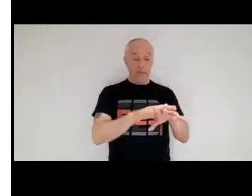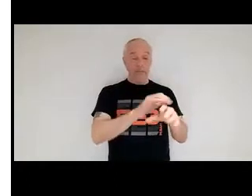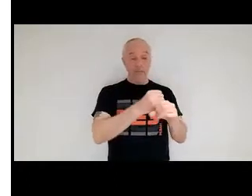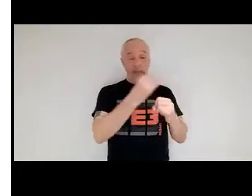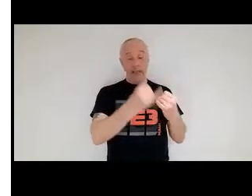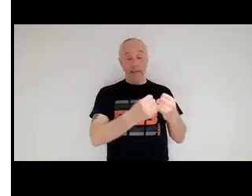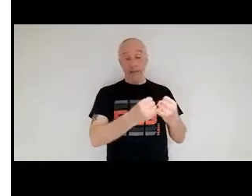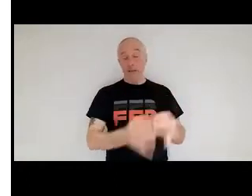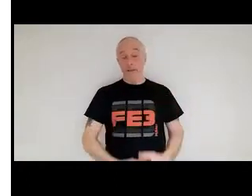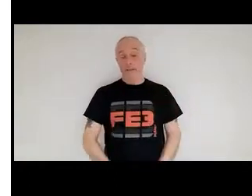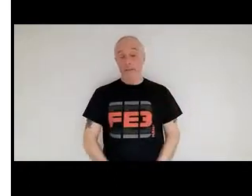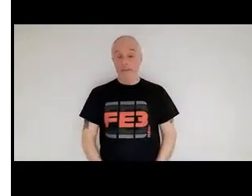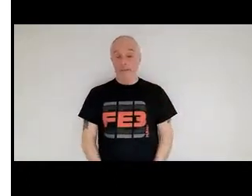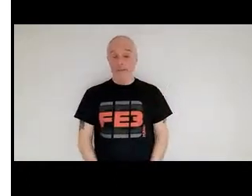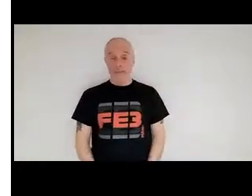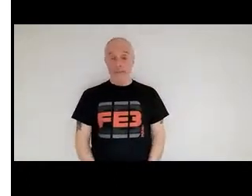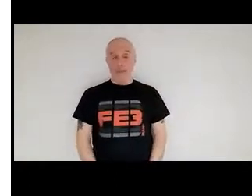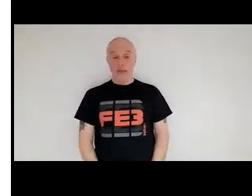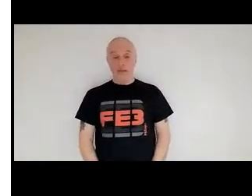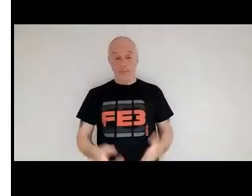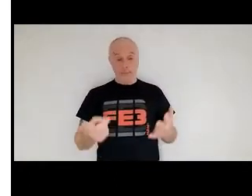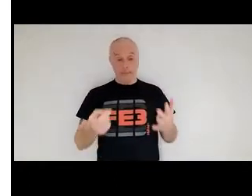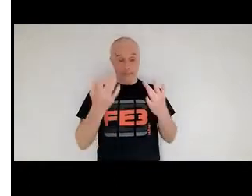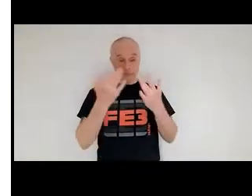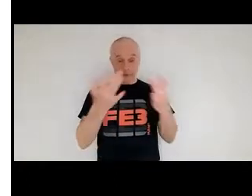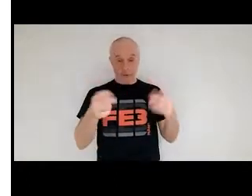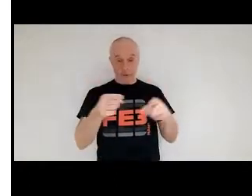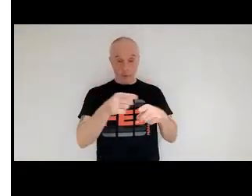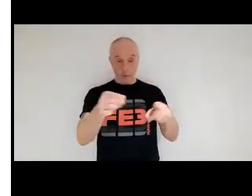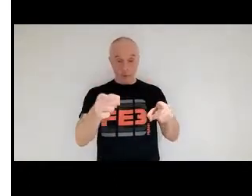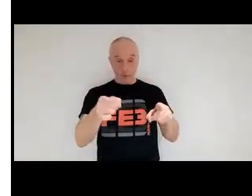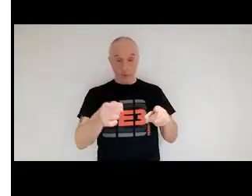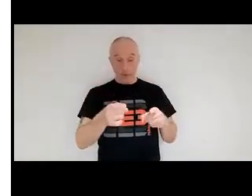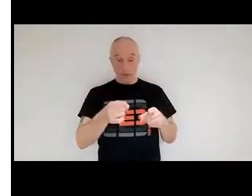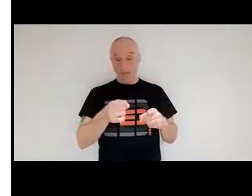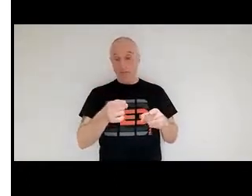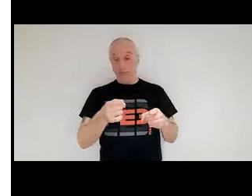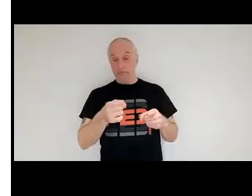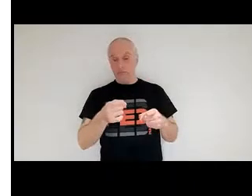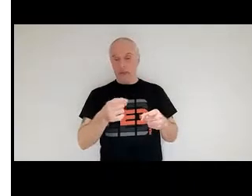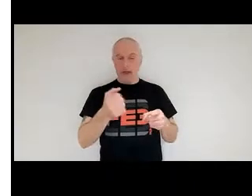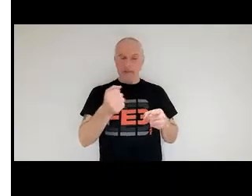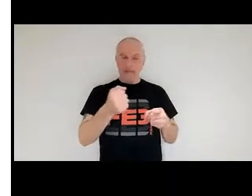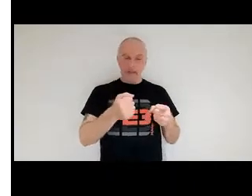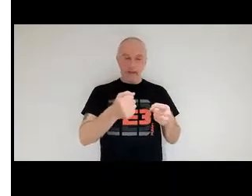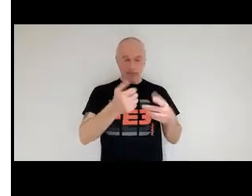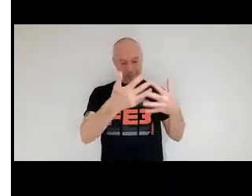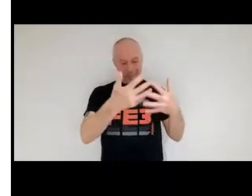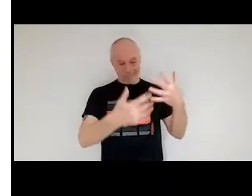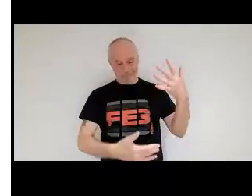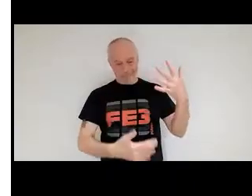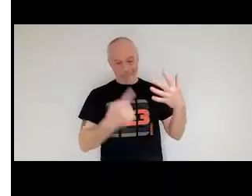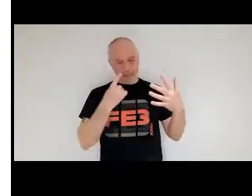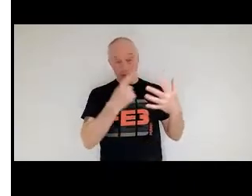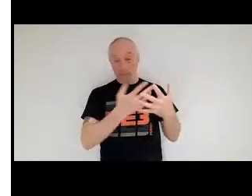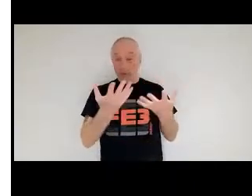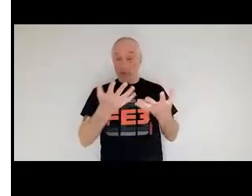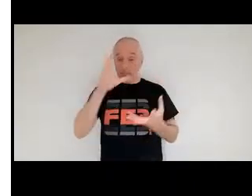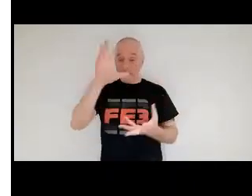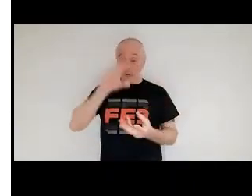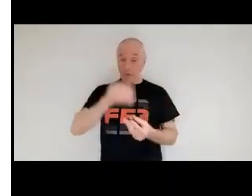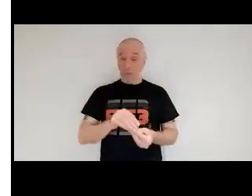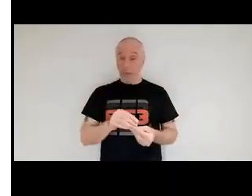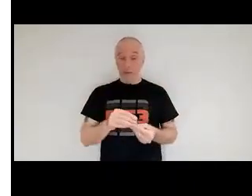And although there is a huge amount of evidence sort of behind all of this, the summary is that we found no meaningful